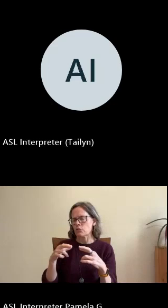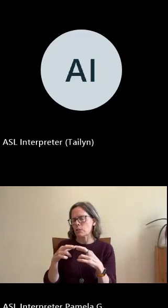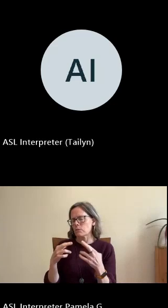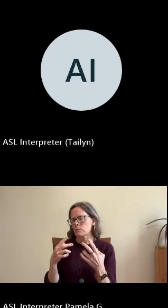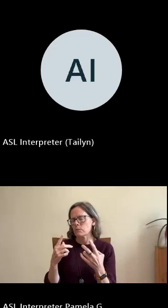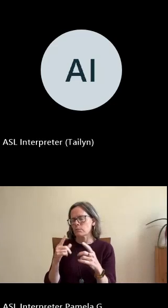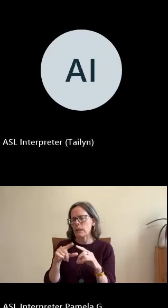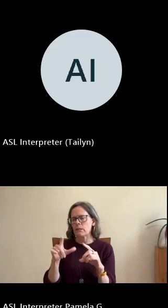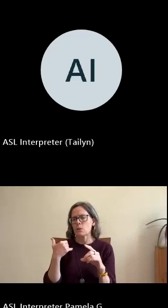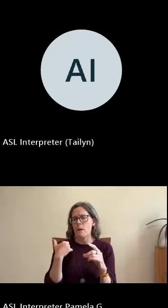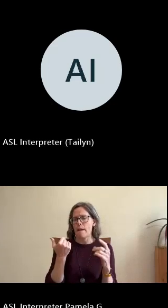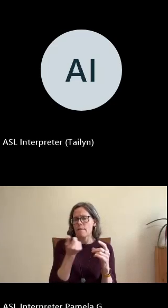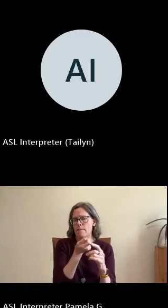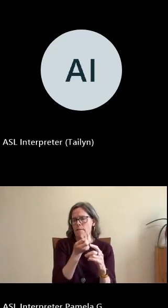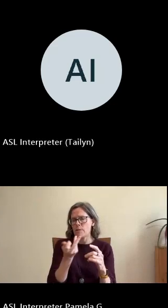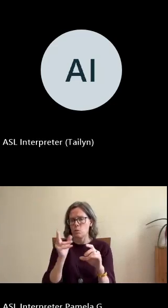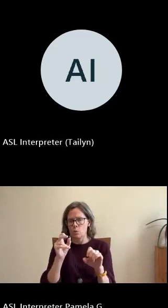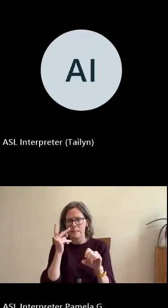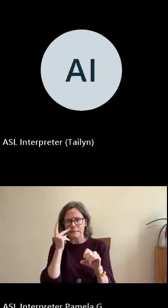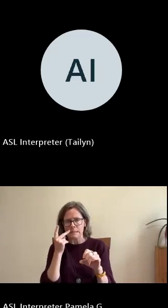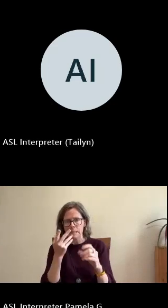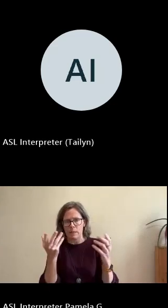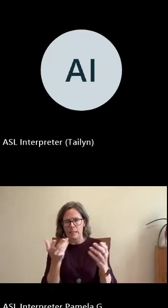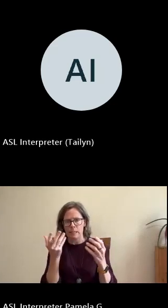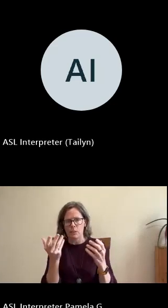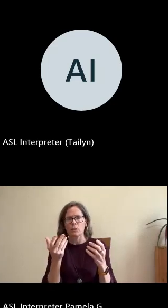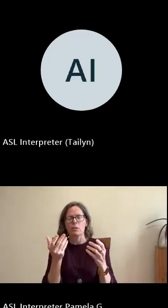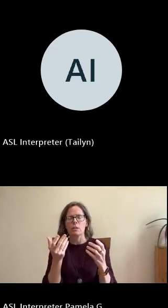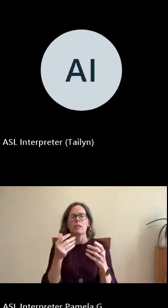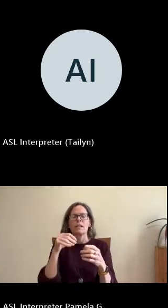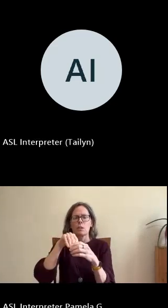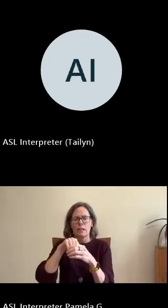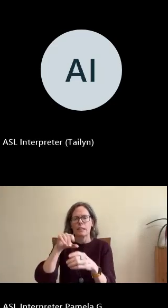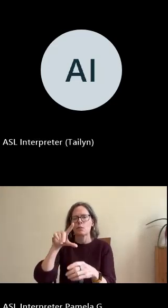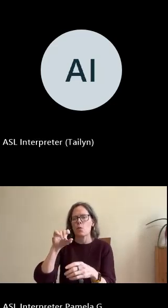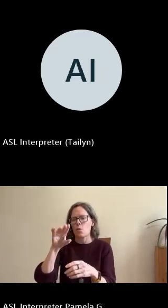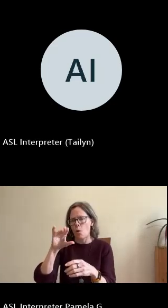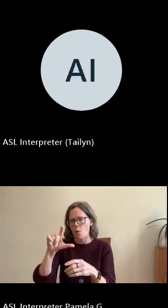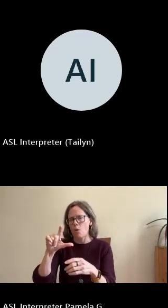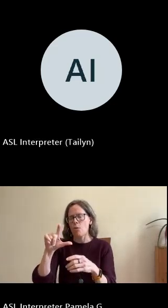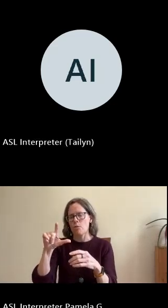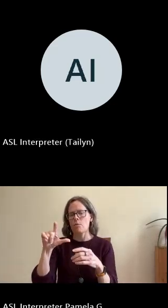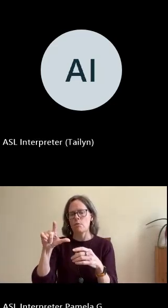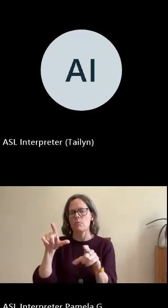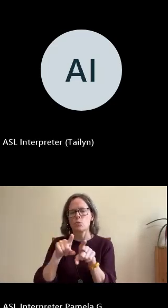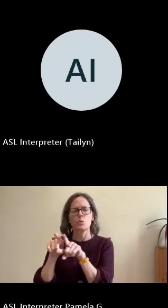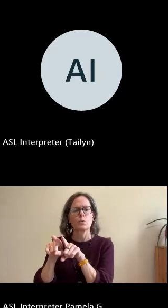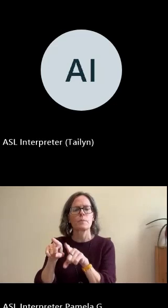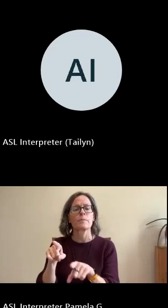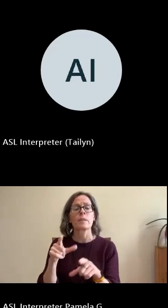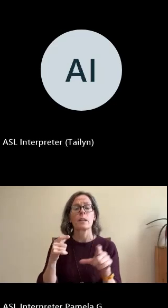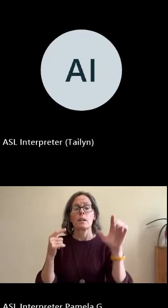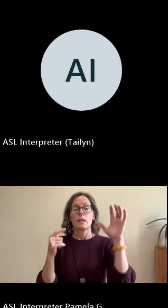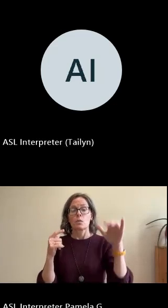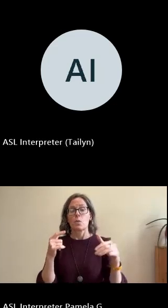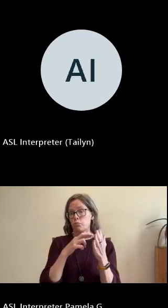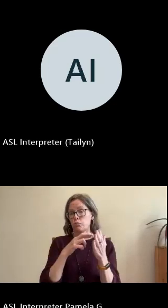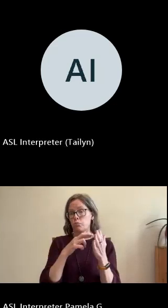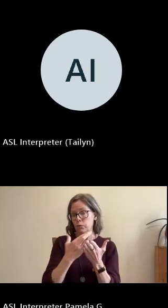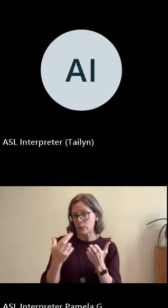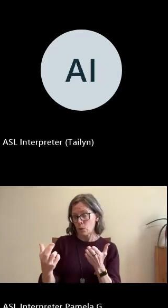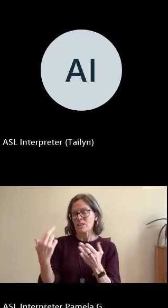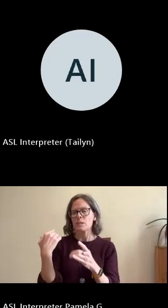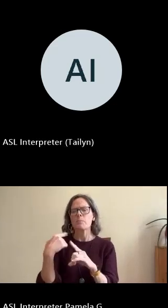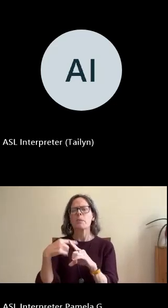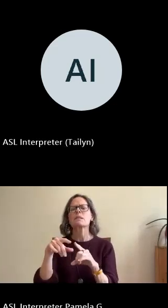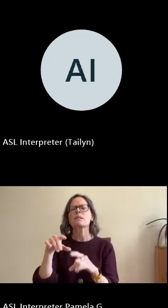in your region, you'd be able to see right here if they're in your local or not. So so you have that. You can also use the Find